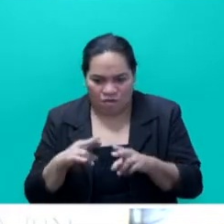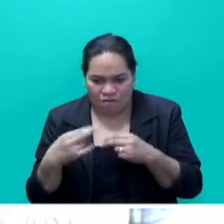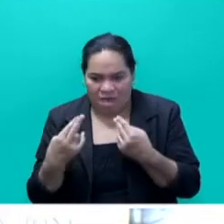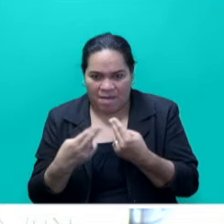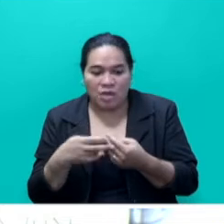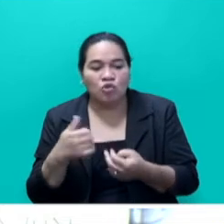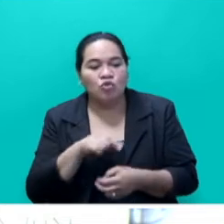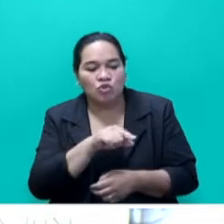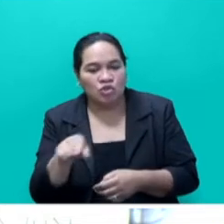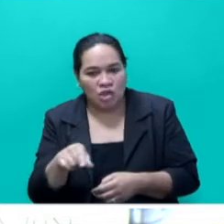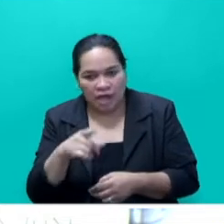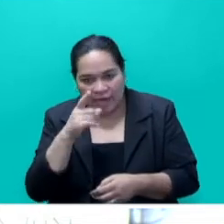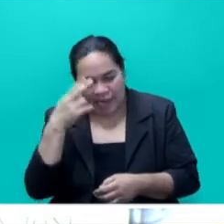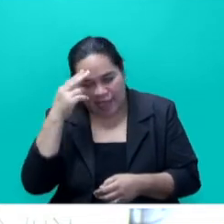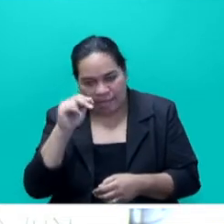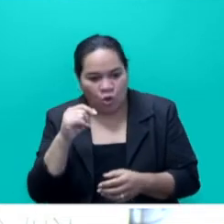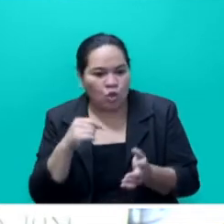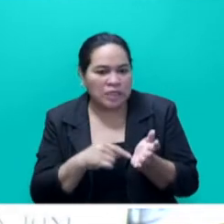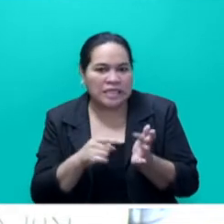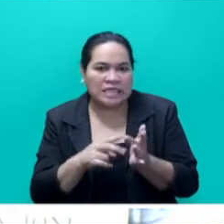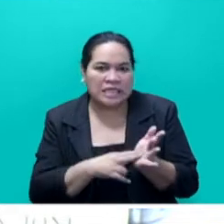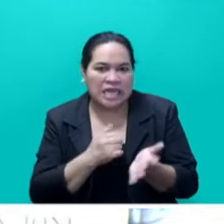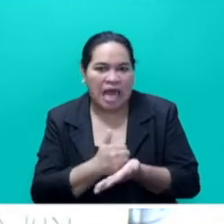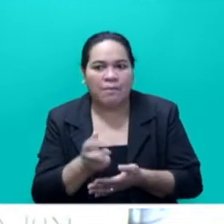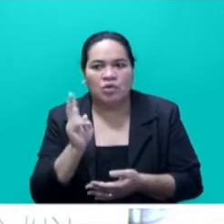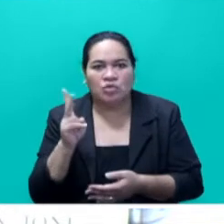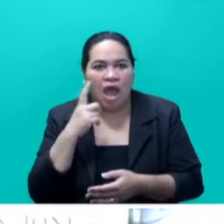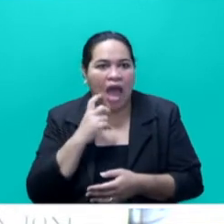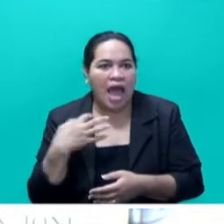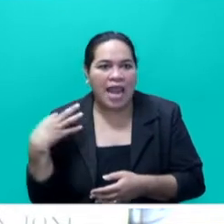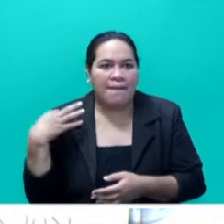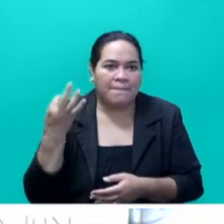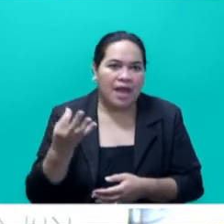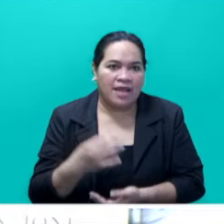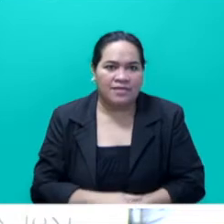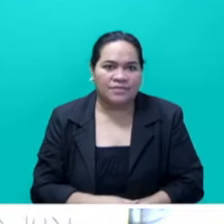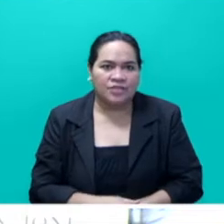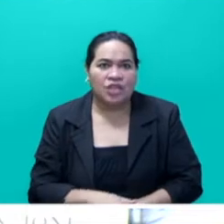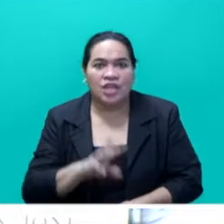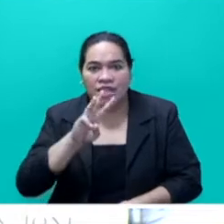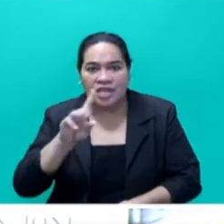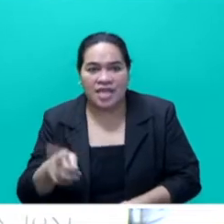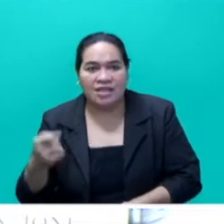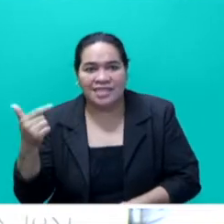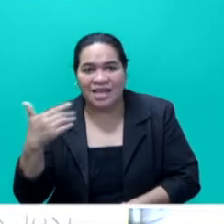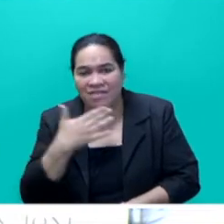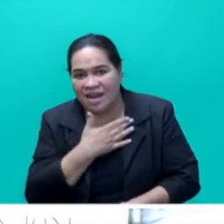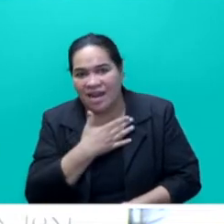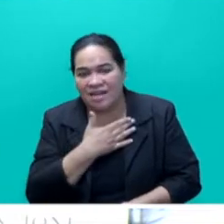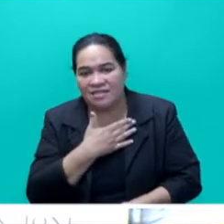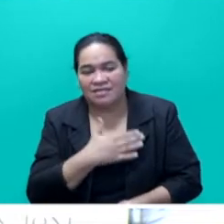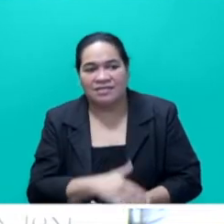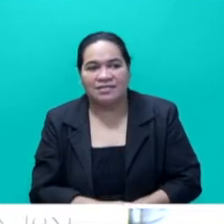their names or used their TIN numbers and tried to apply. And then there were about 3,700 who were actually from